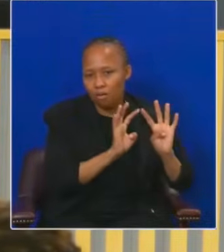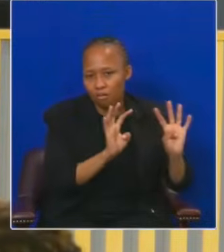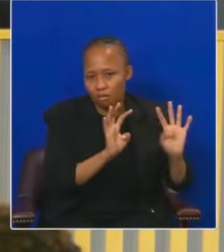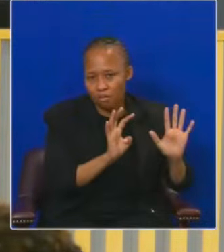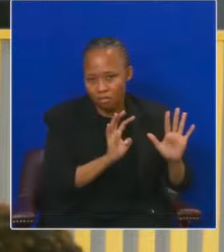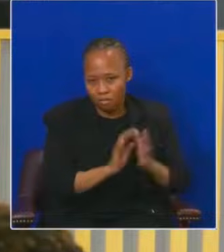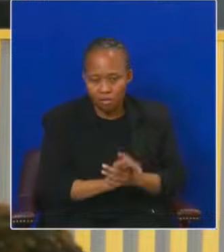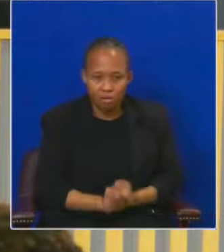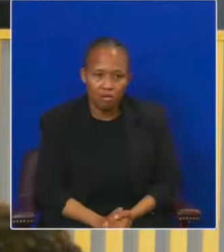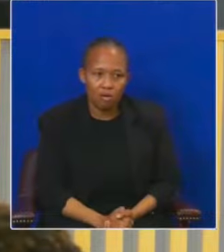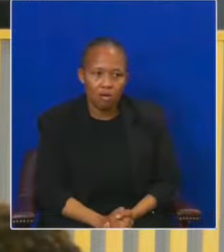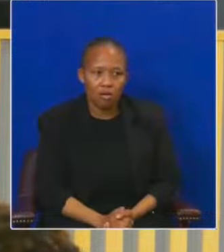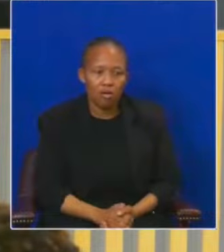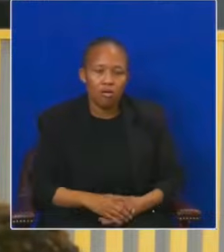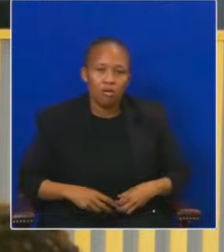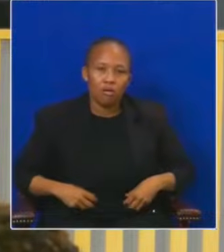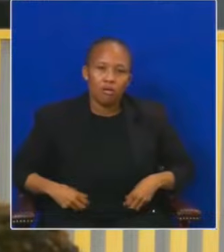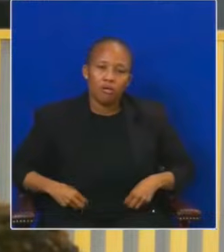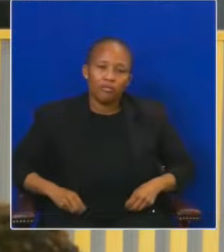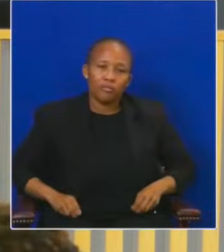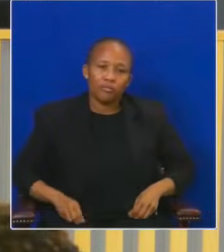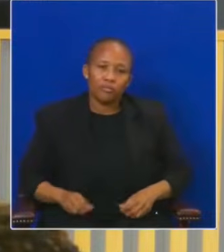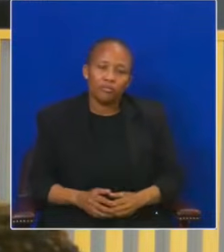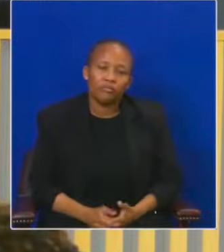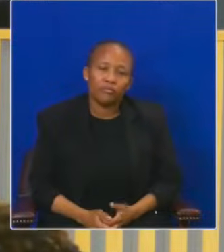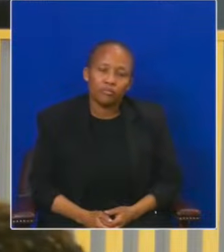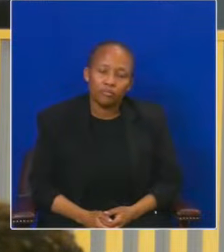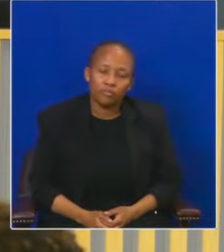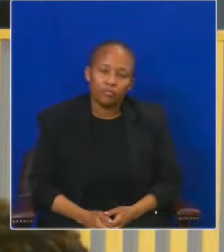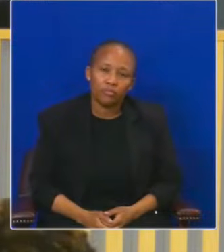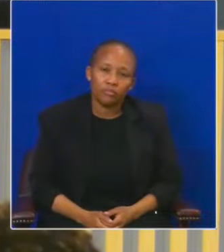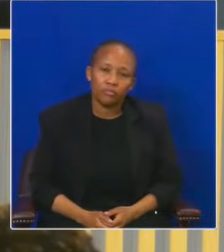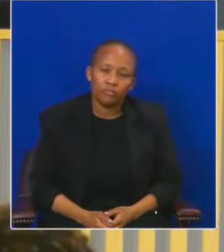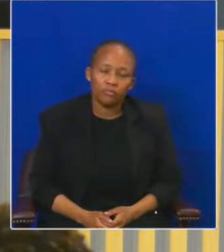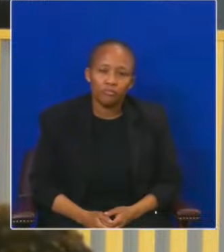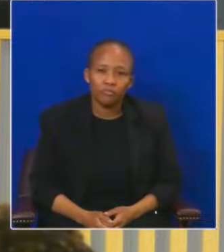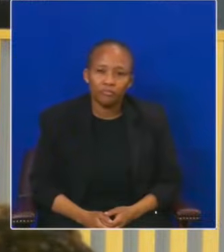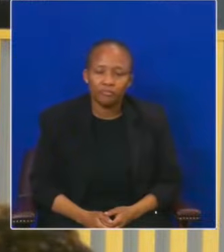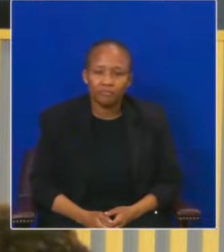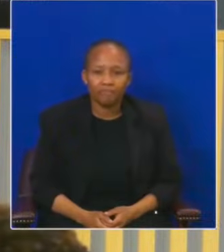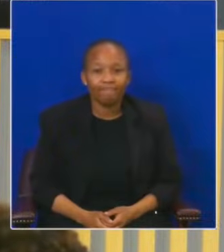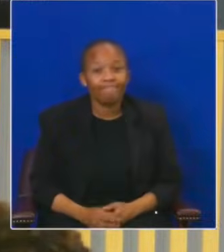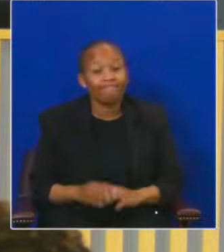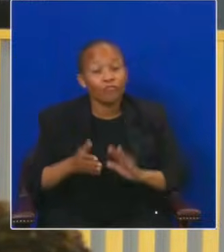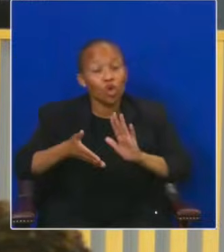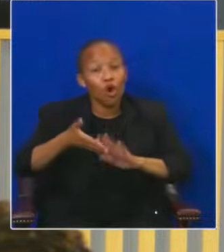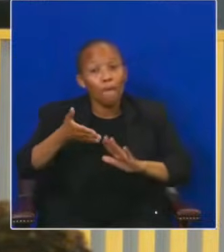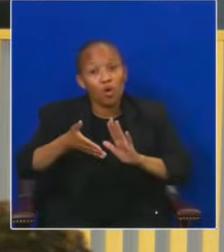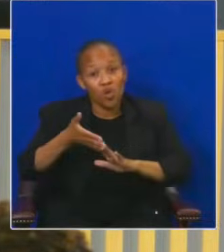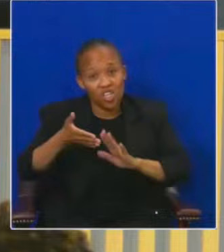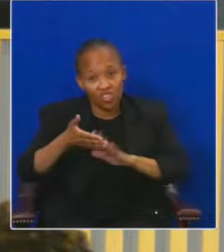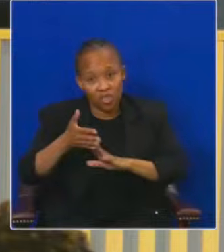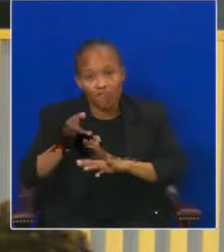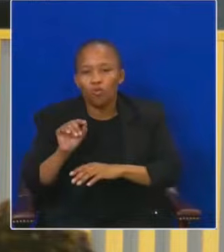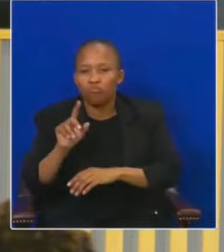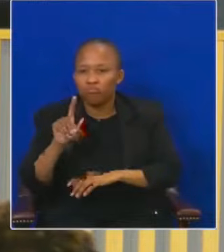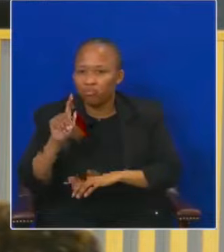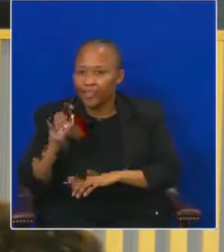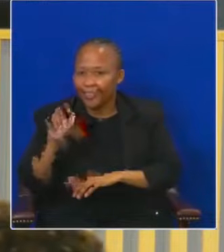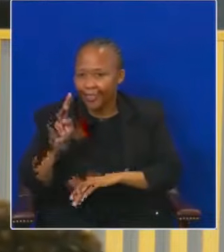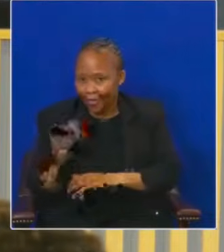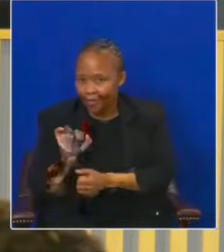The operation on Mr. Lucky Molefe was unsuccessful because